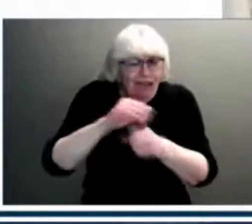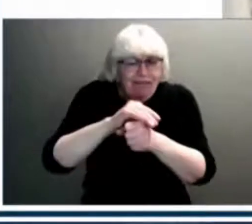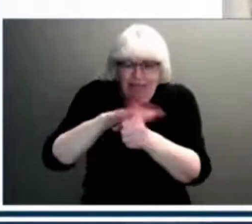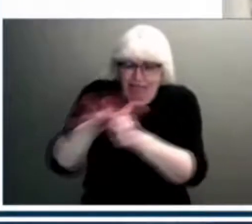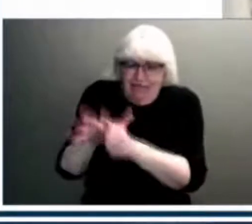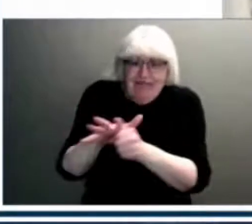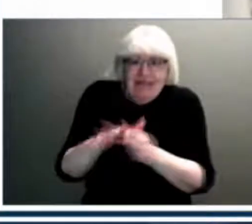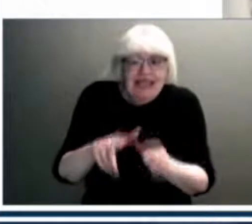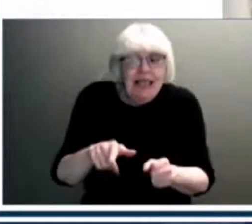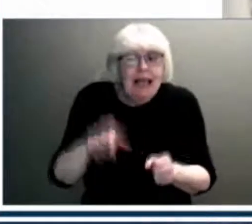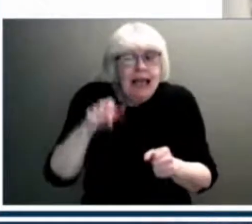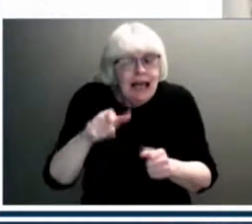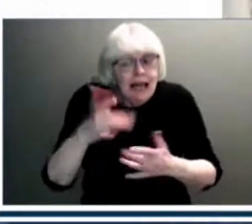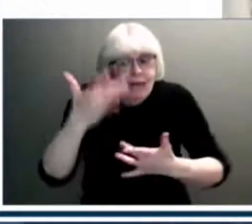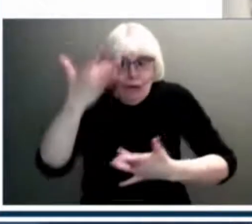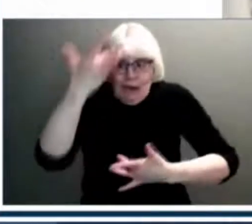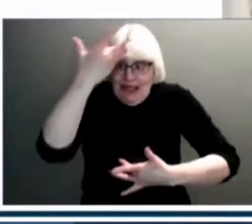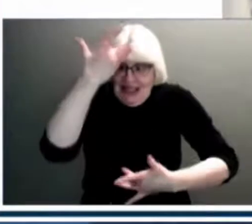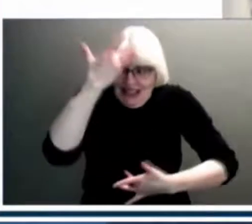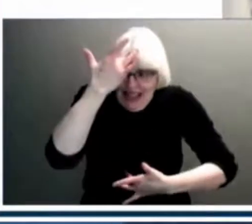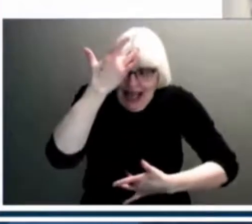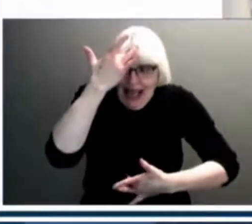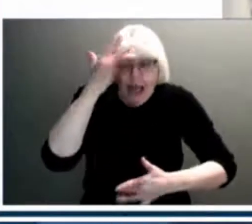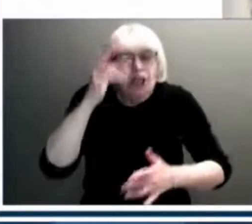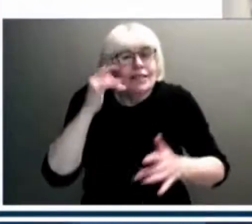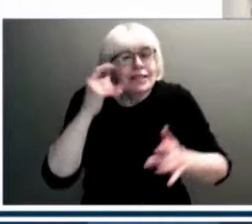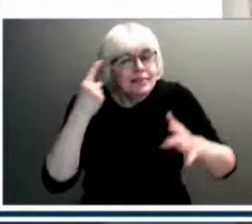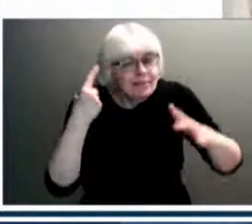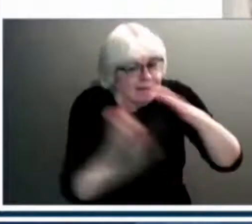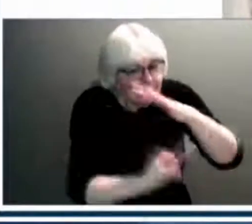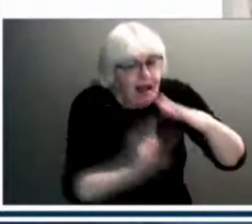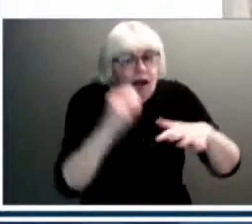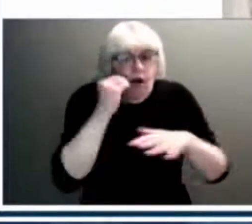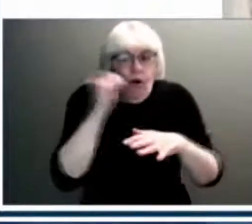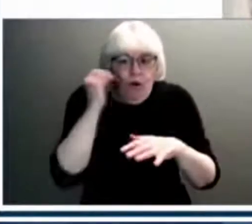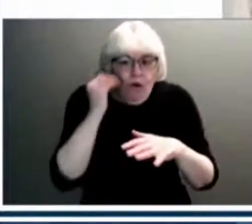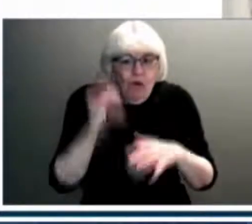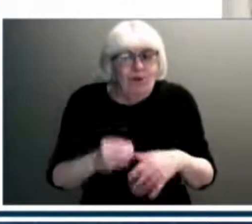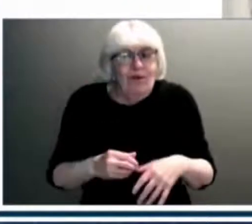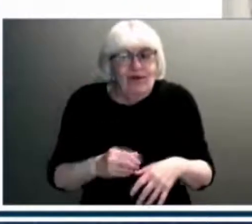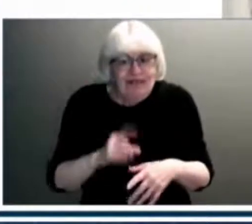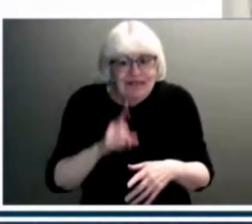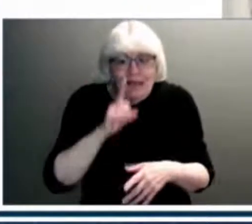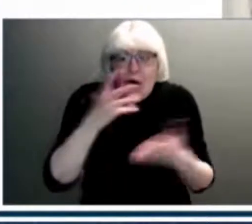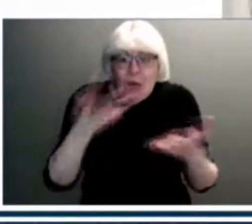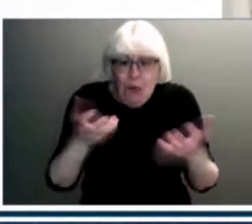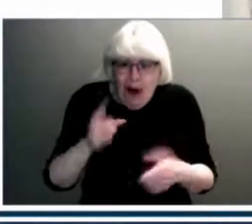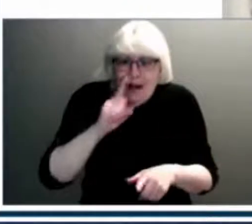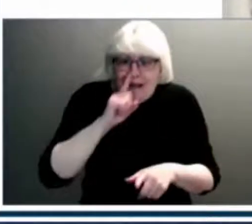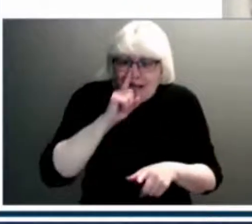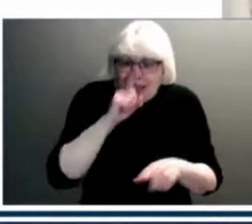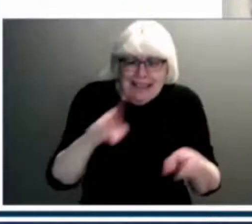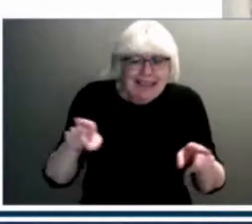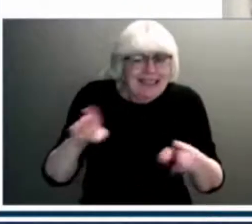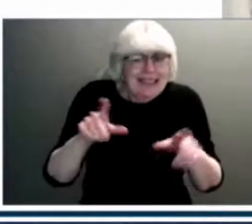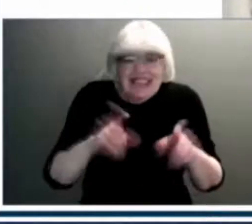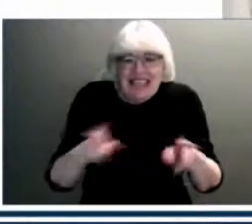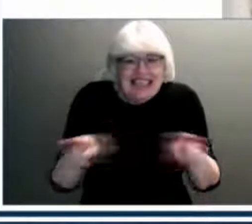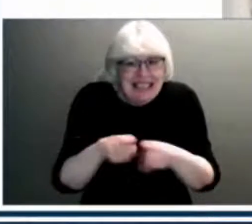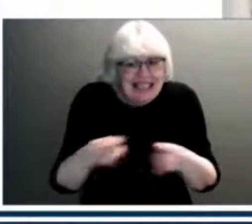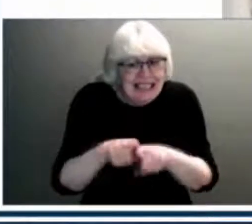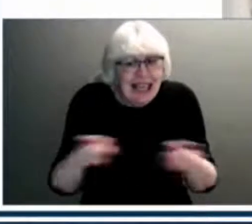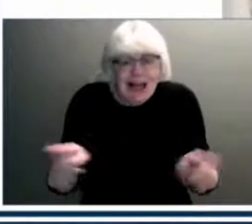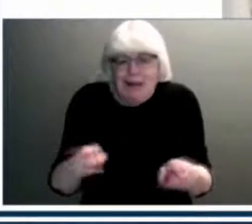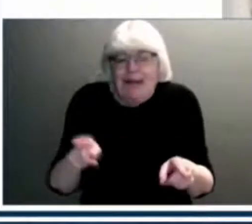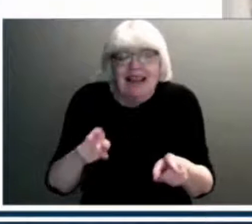if we wanted to continue testing at the same earlier pace, it's just not possible due to supply issues. If you've turned